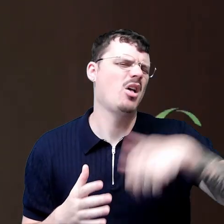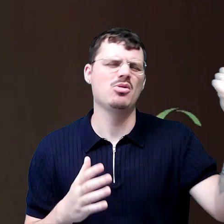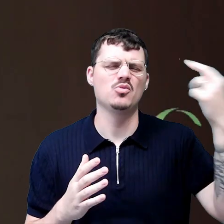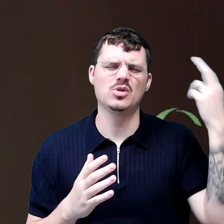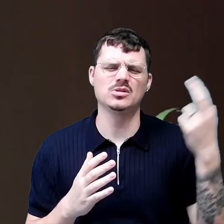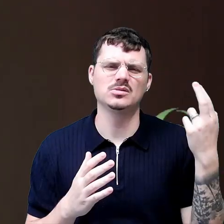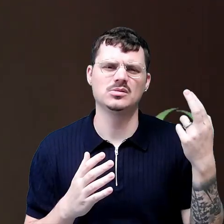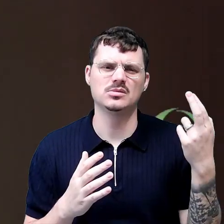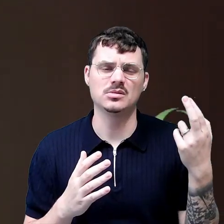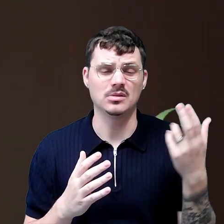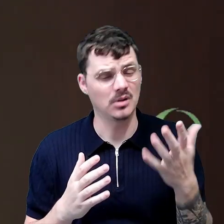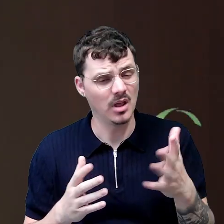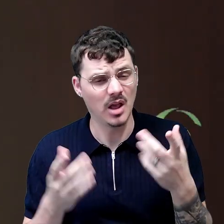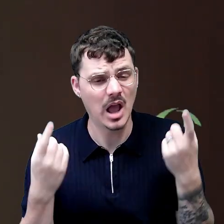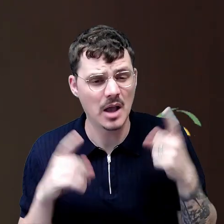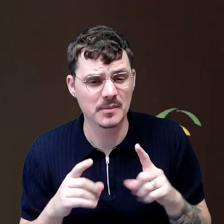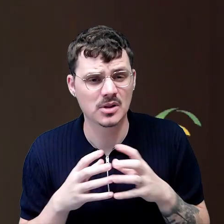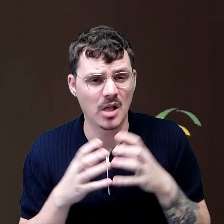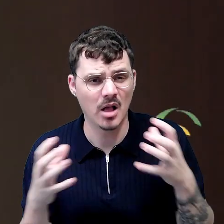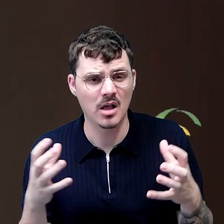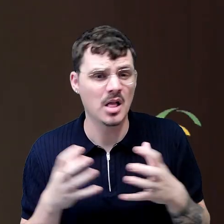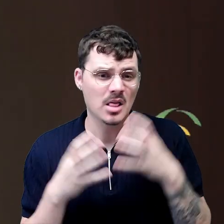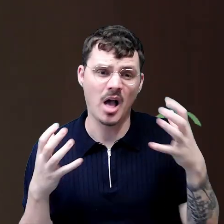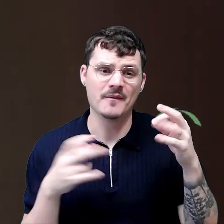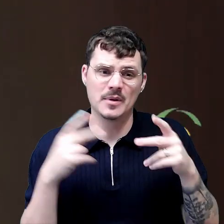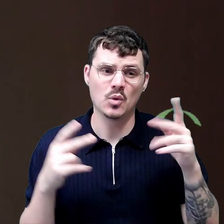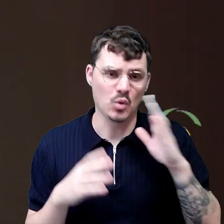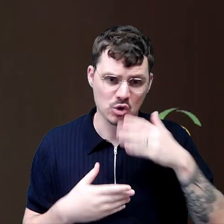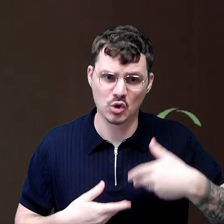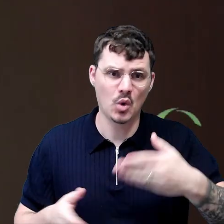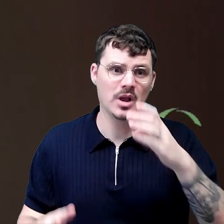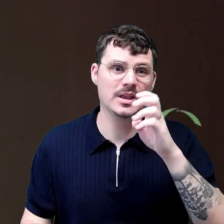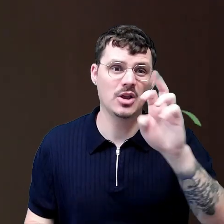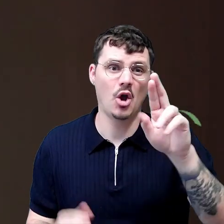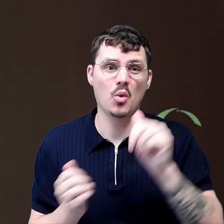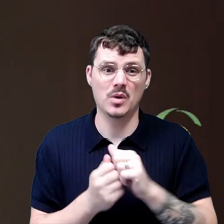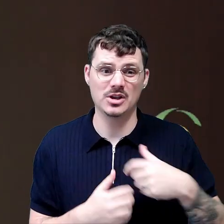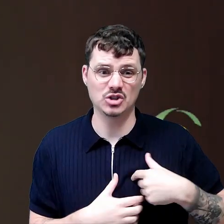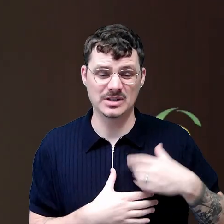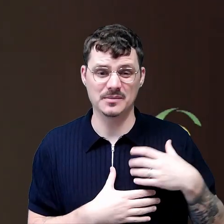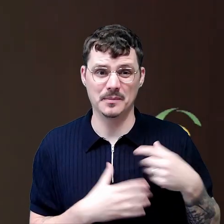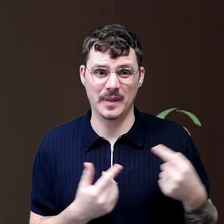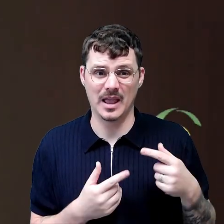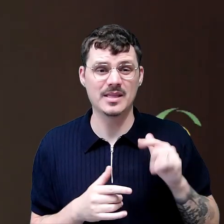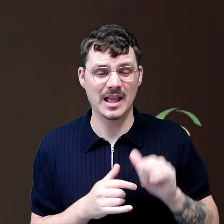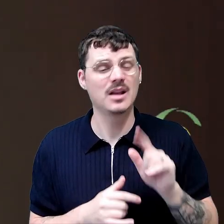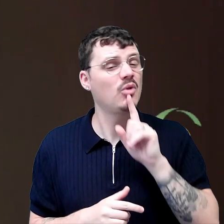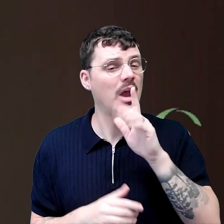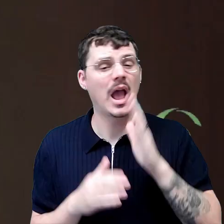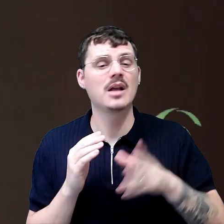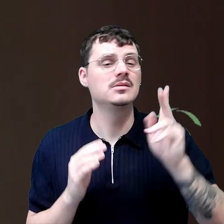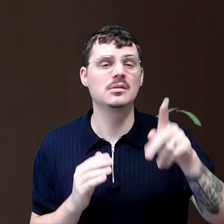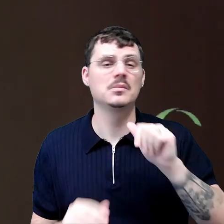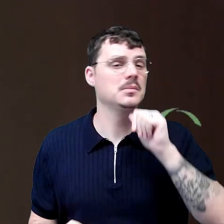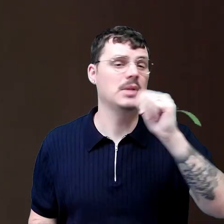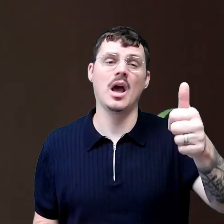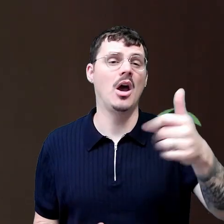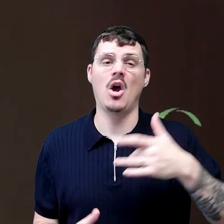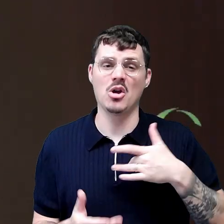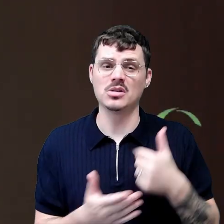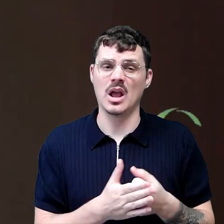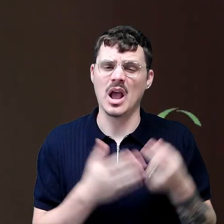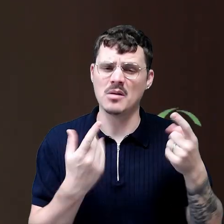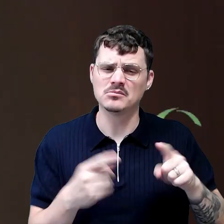else. Well, that happens a lot. Lots of people go to the emergency room with chest pain that thankfully does not turn out to be a heart